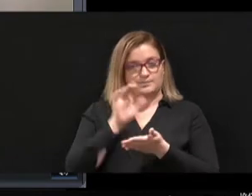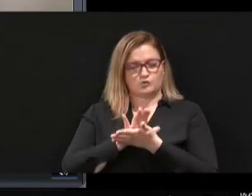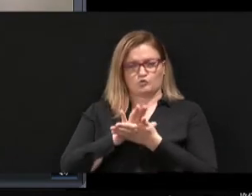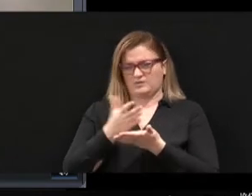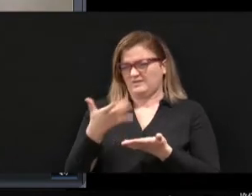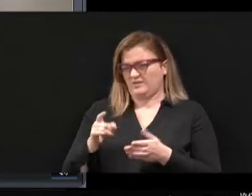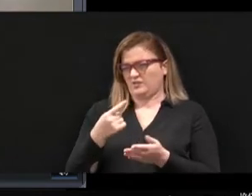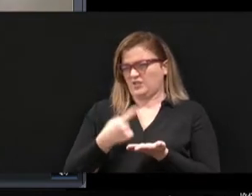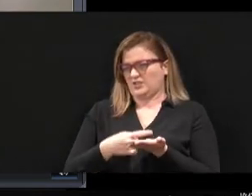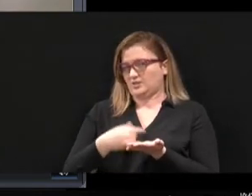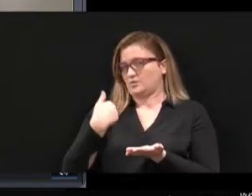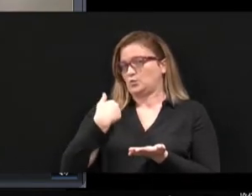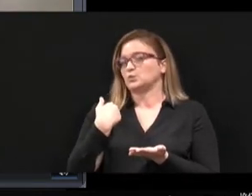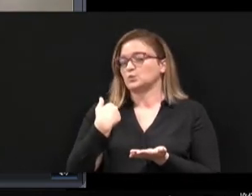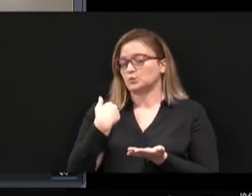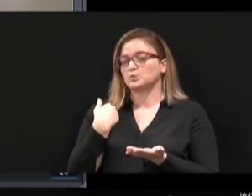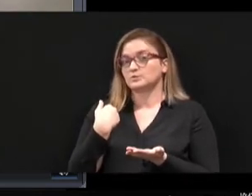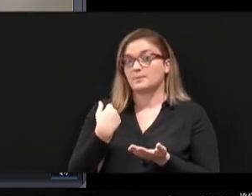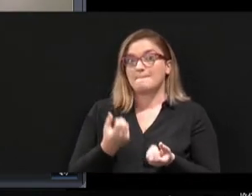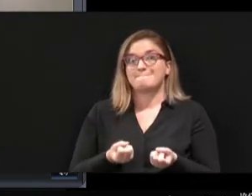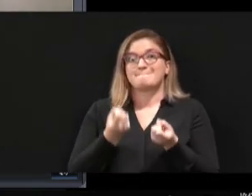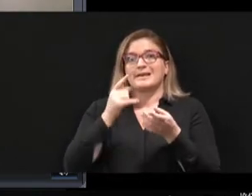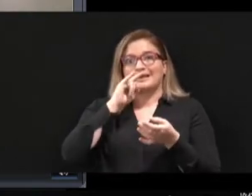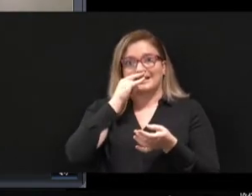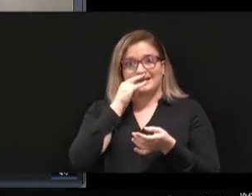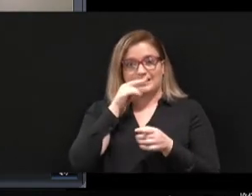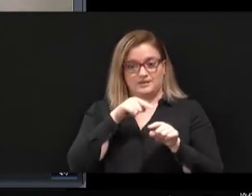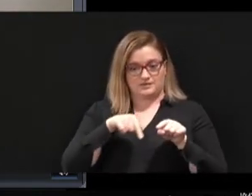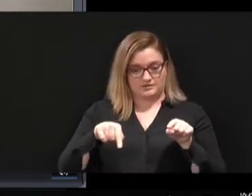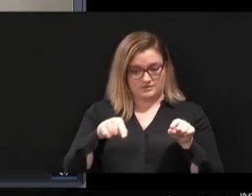there was a lot of kids that